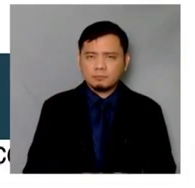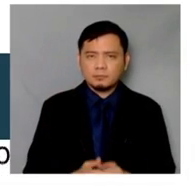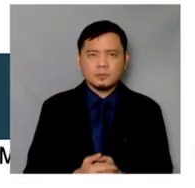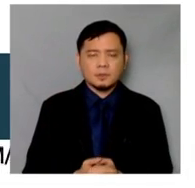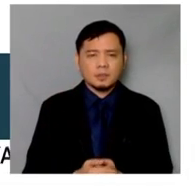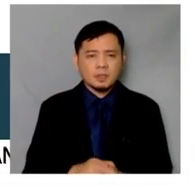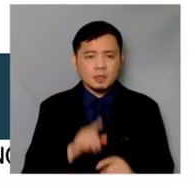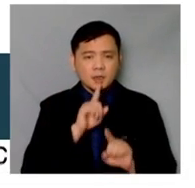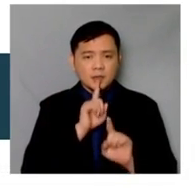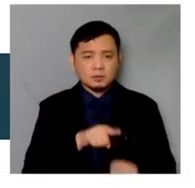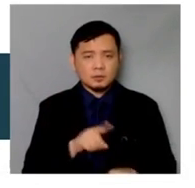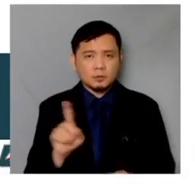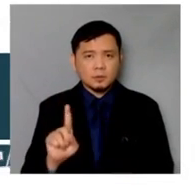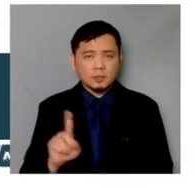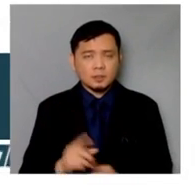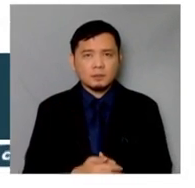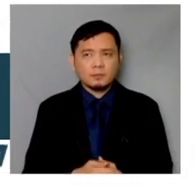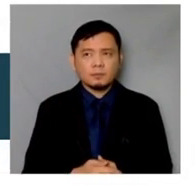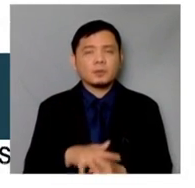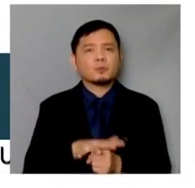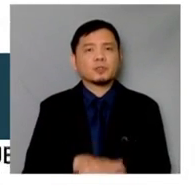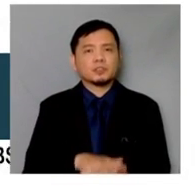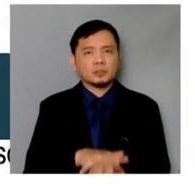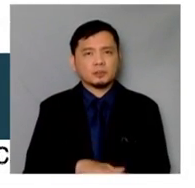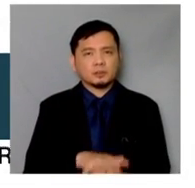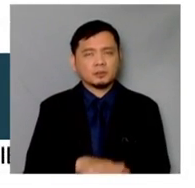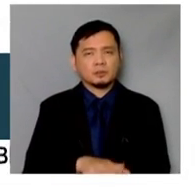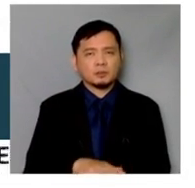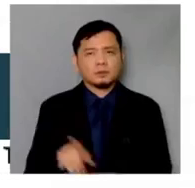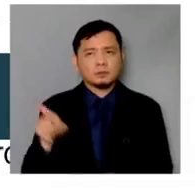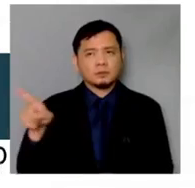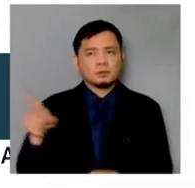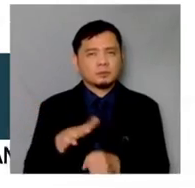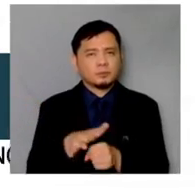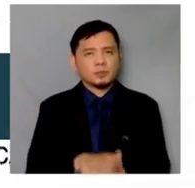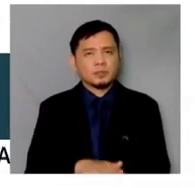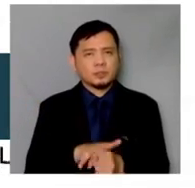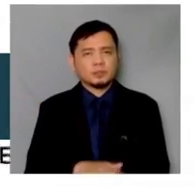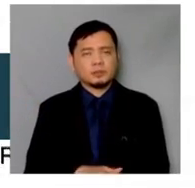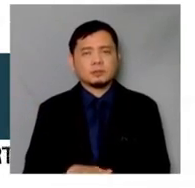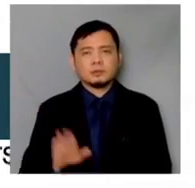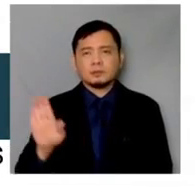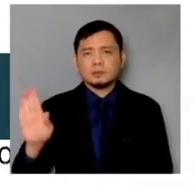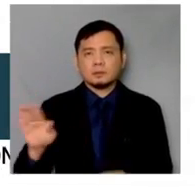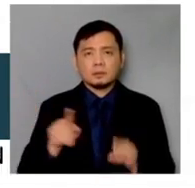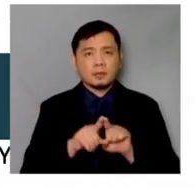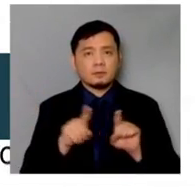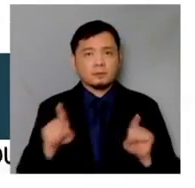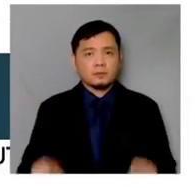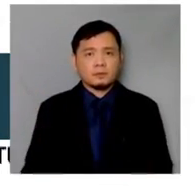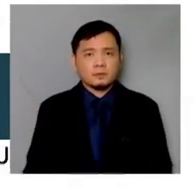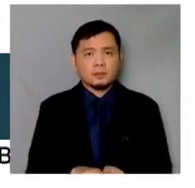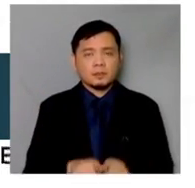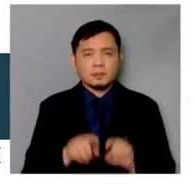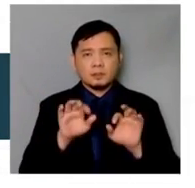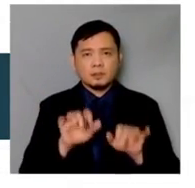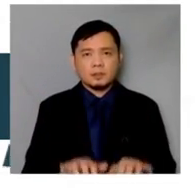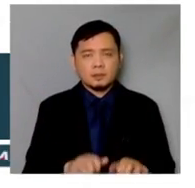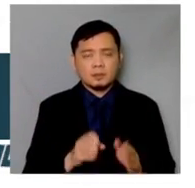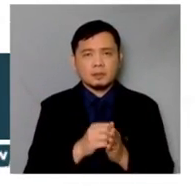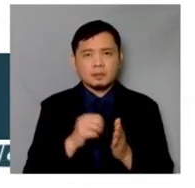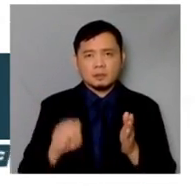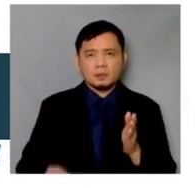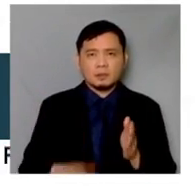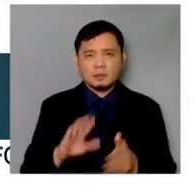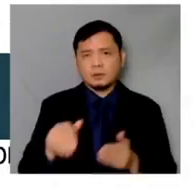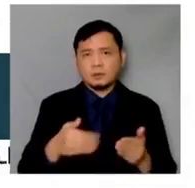answered that. It was under duress. His affidavit recanting these prior